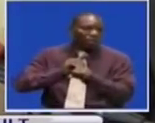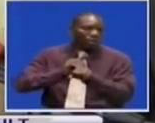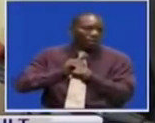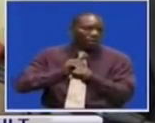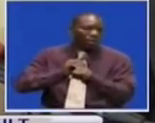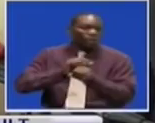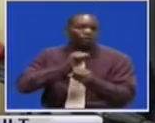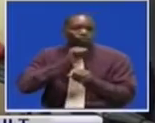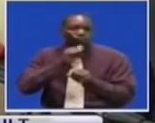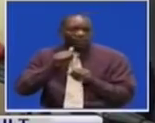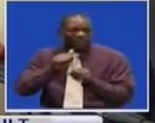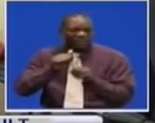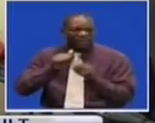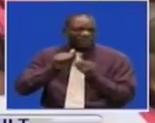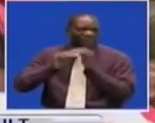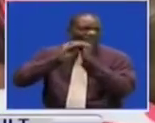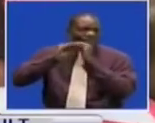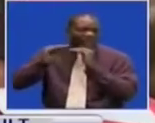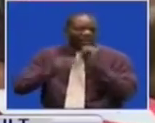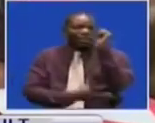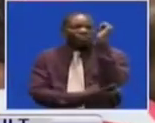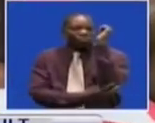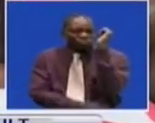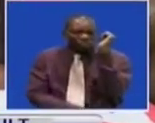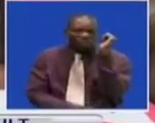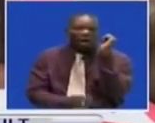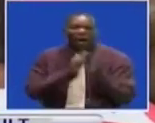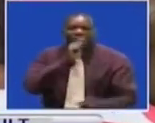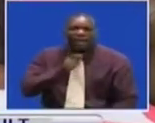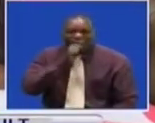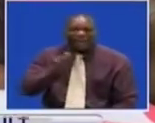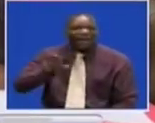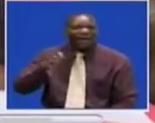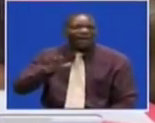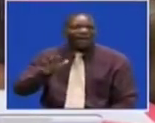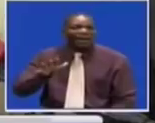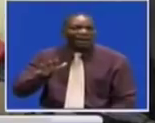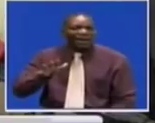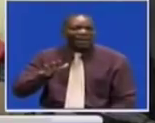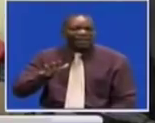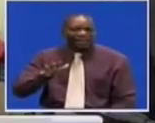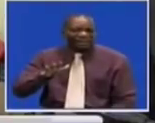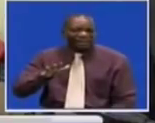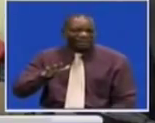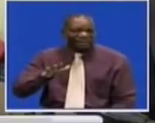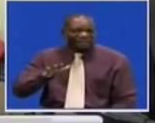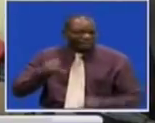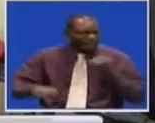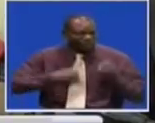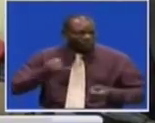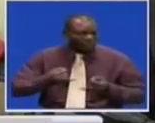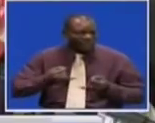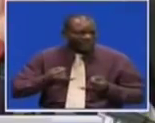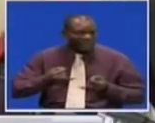equate poor journalism, substandard journalism, with enjoying freedom of the press. Those are two